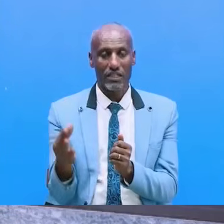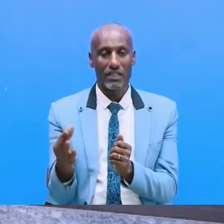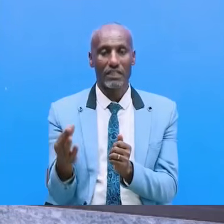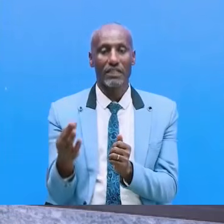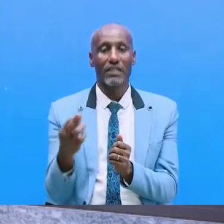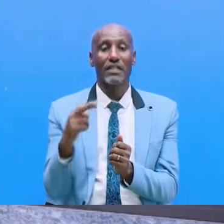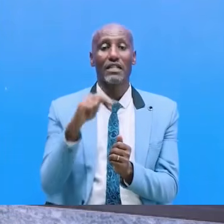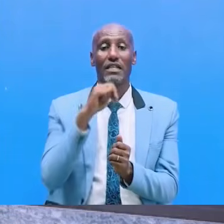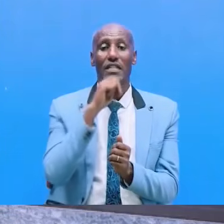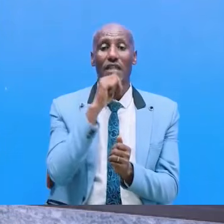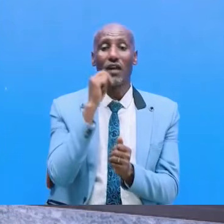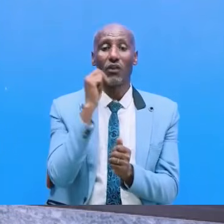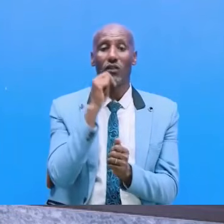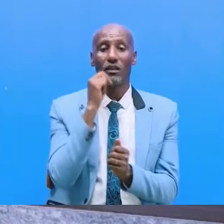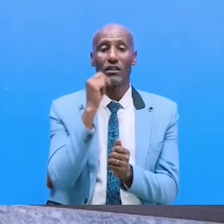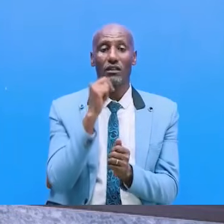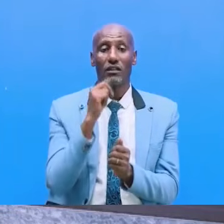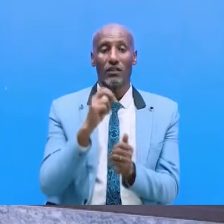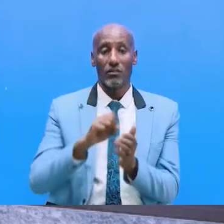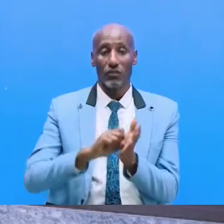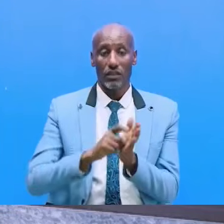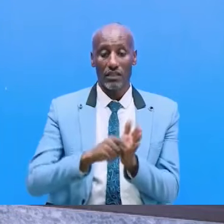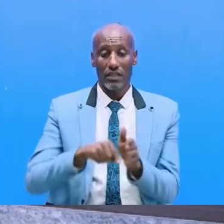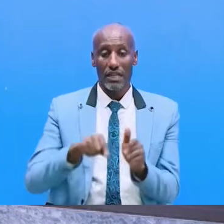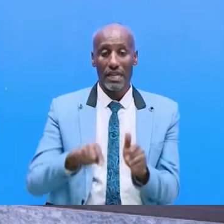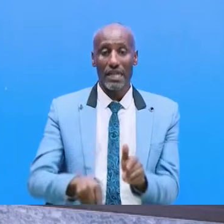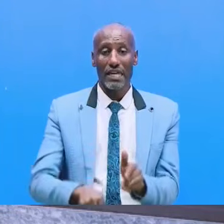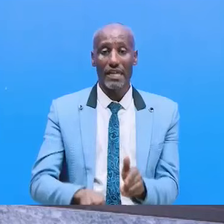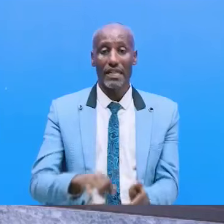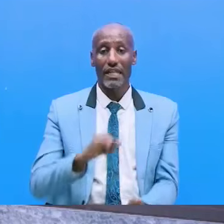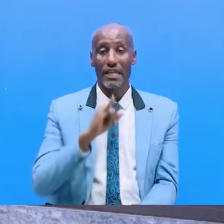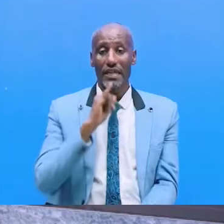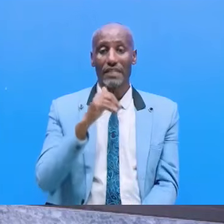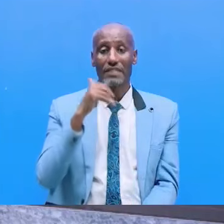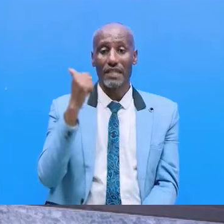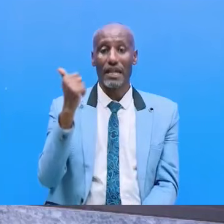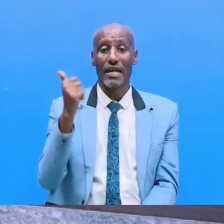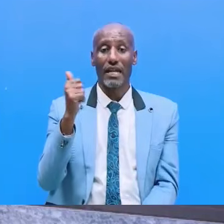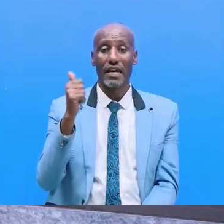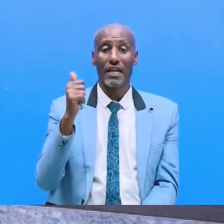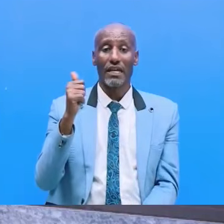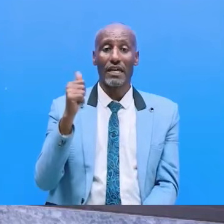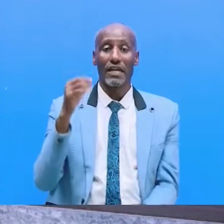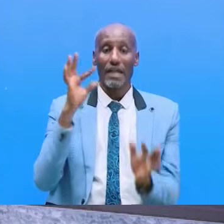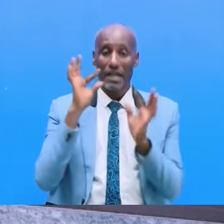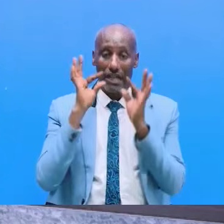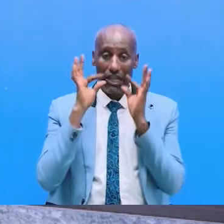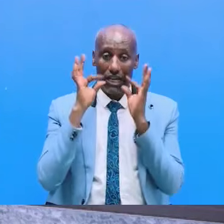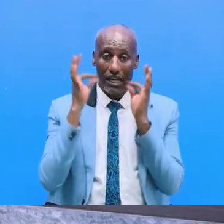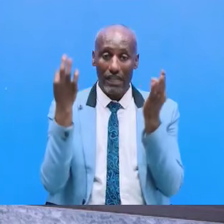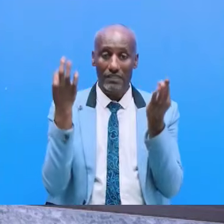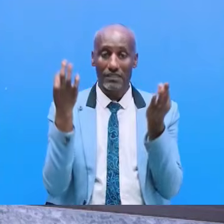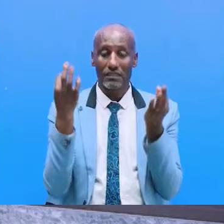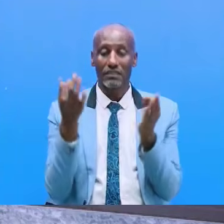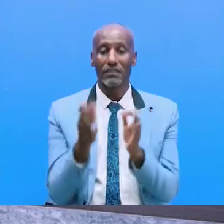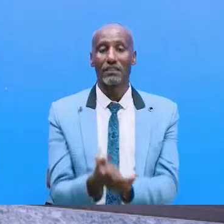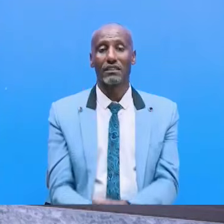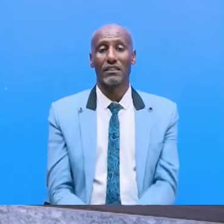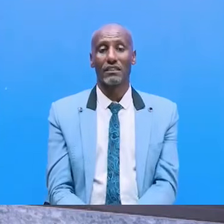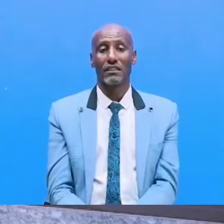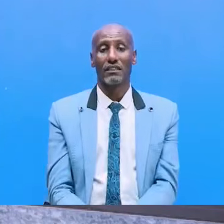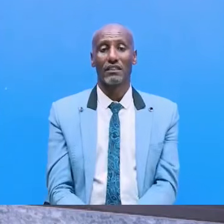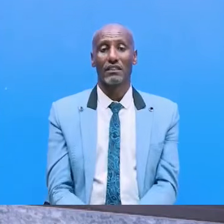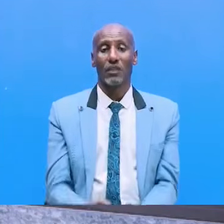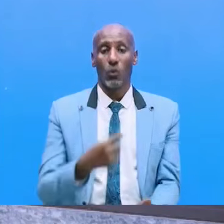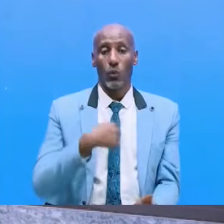example, here is a cat. It's not specific. We don't know which kind of cat it is. For example, we can